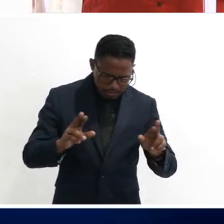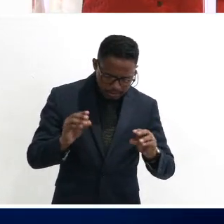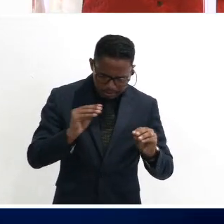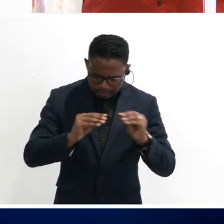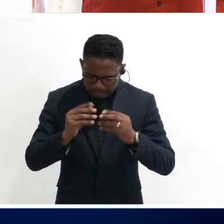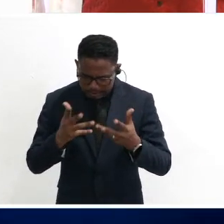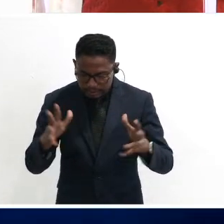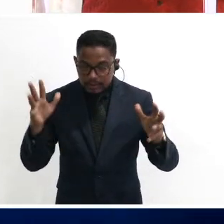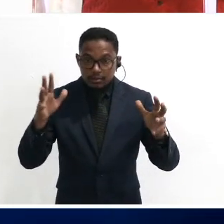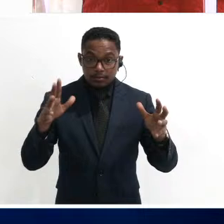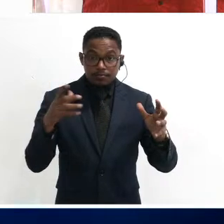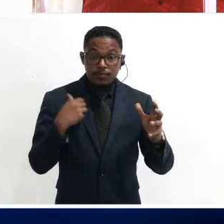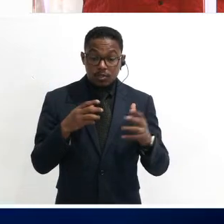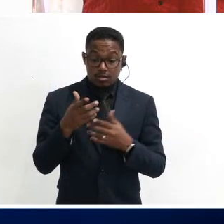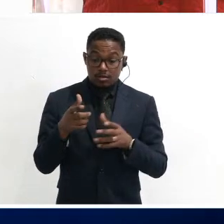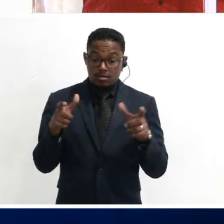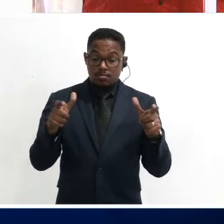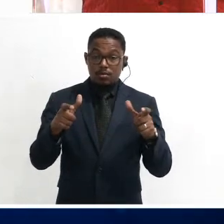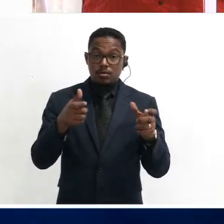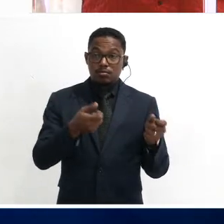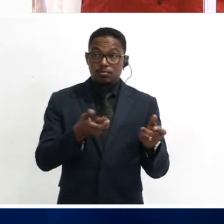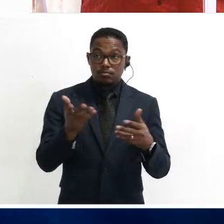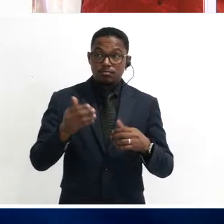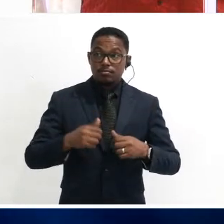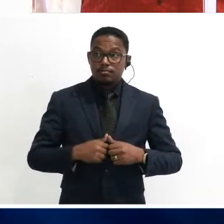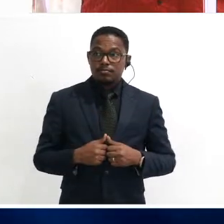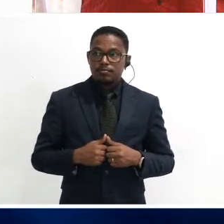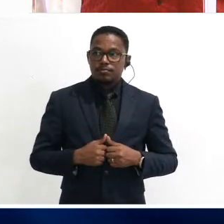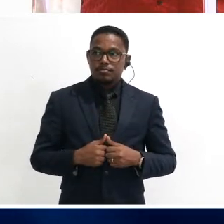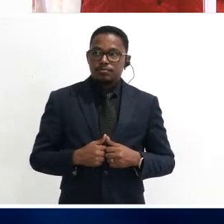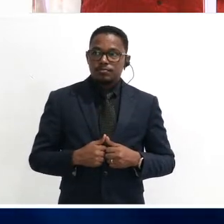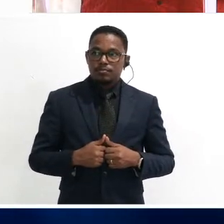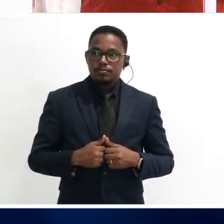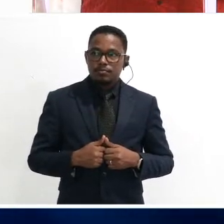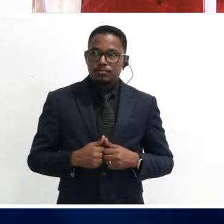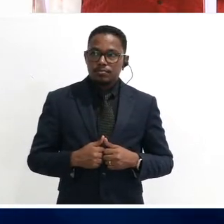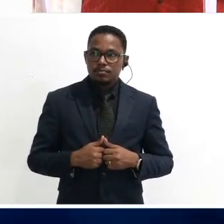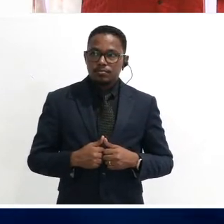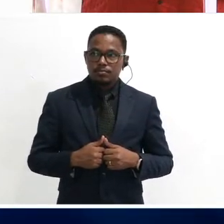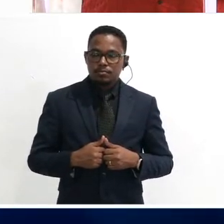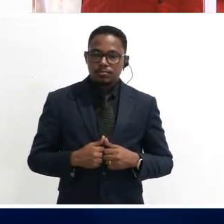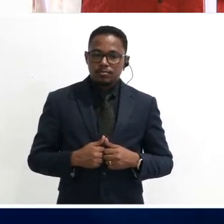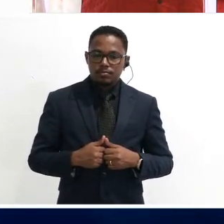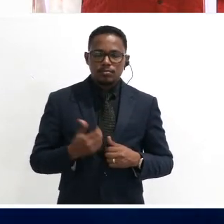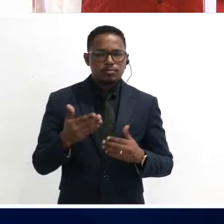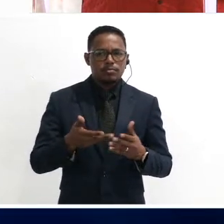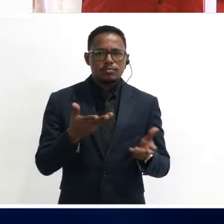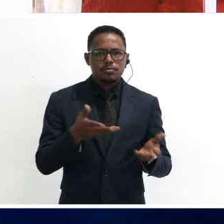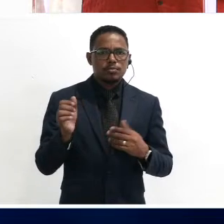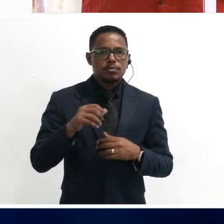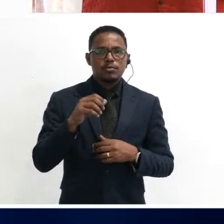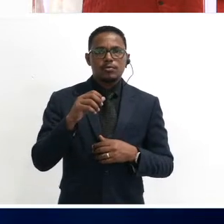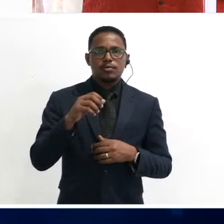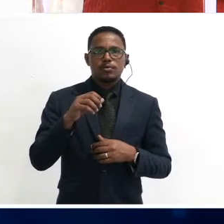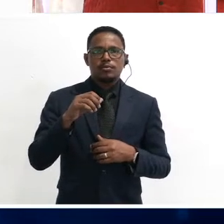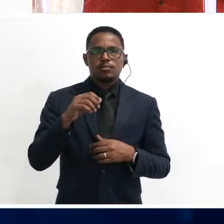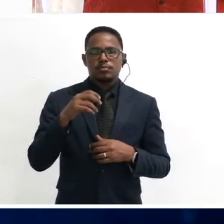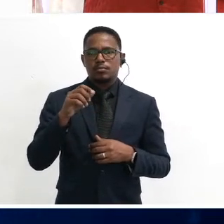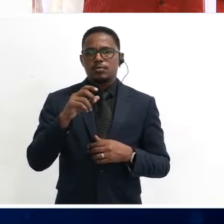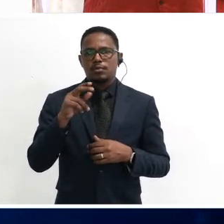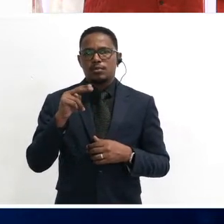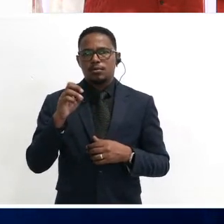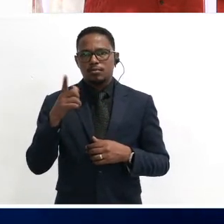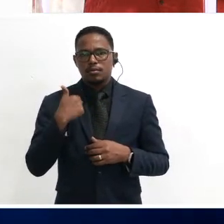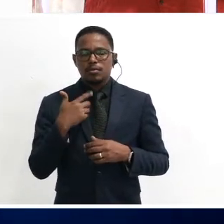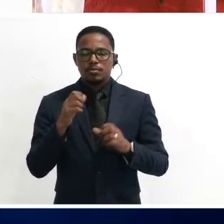pitch that's suitable for surface mounting. And that means it's also much easier to contact in kind of standard sockets and